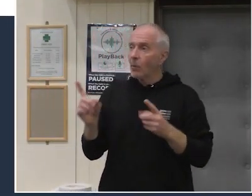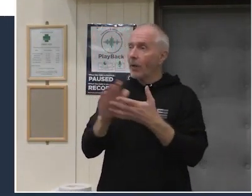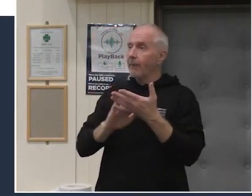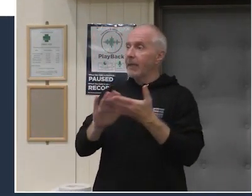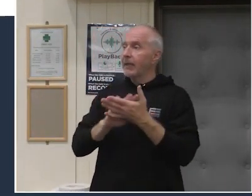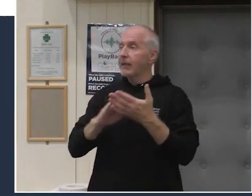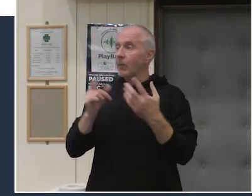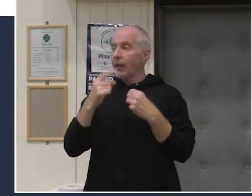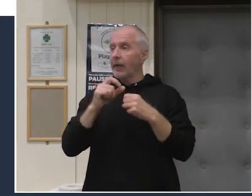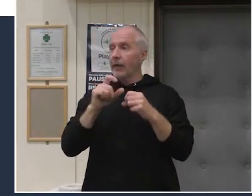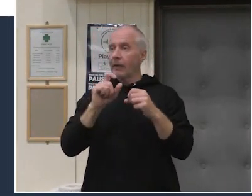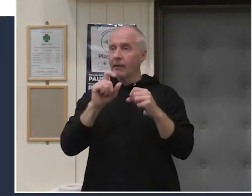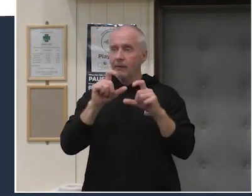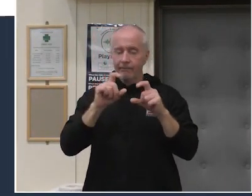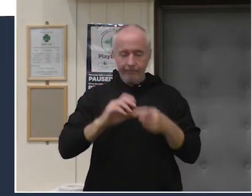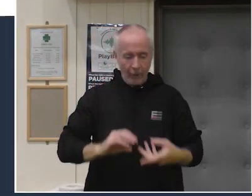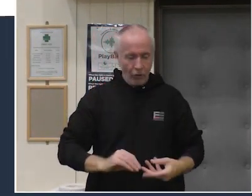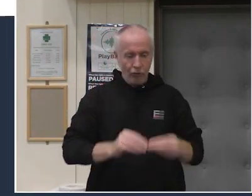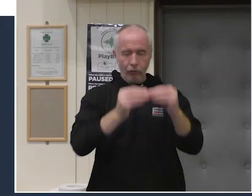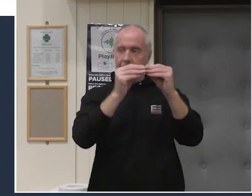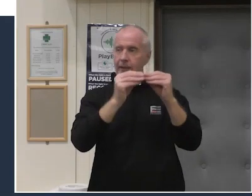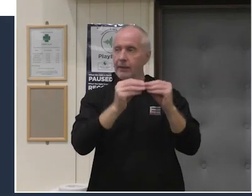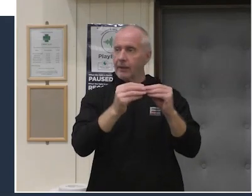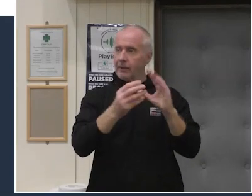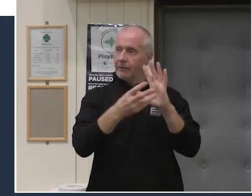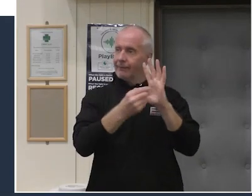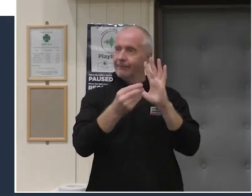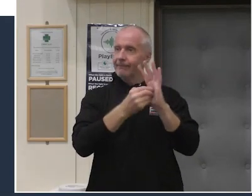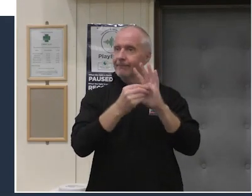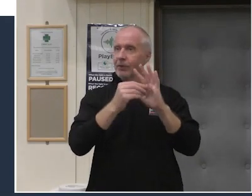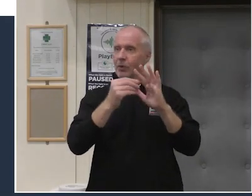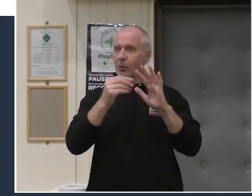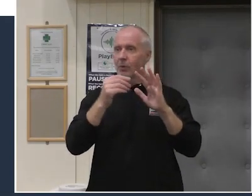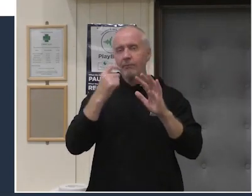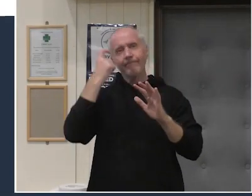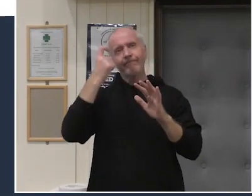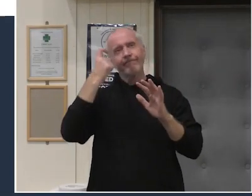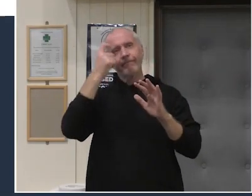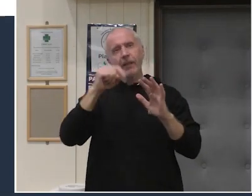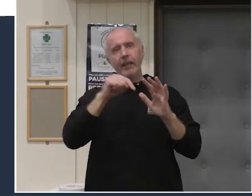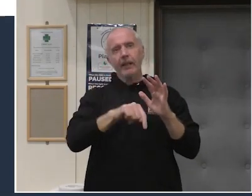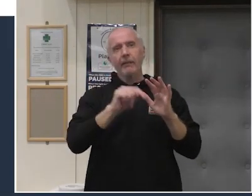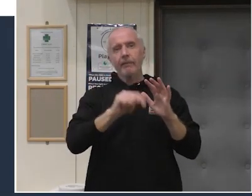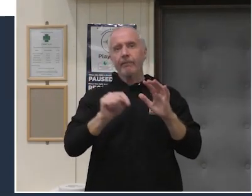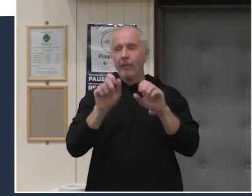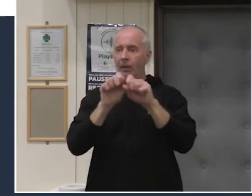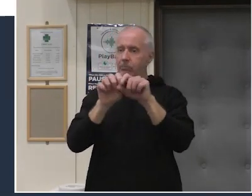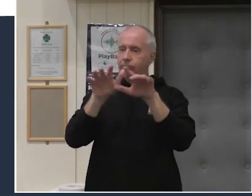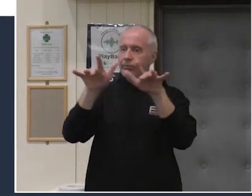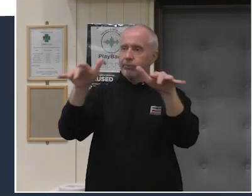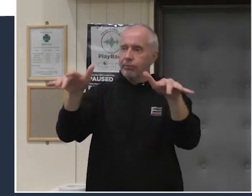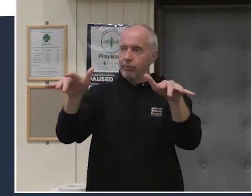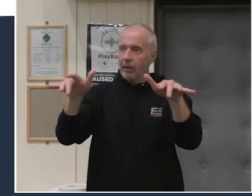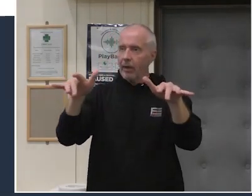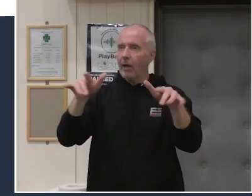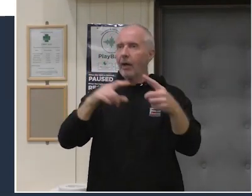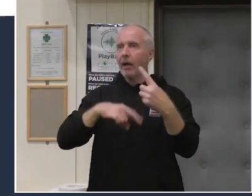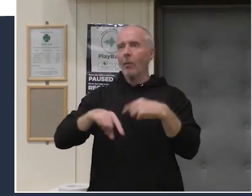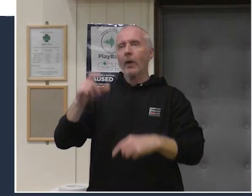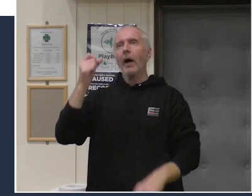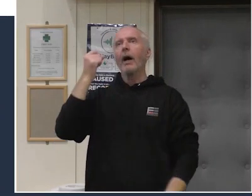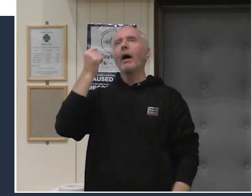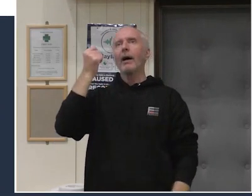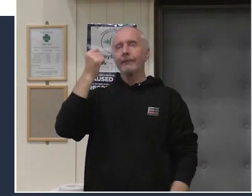fitted some simulation to it essentially, and the parameters that's fallen out give us an idea of how much